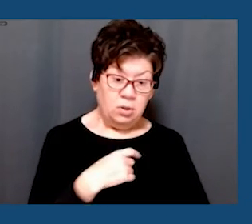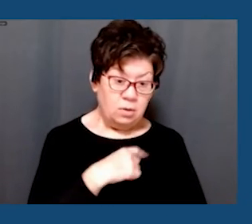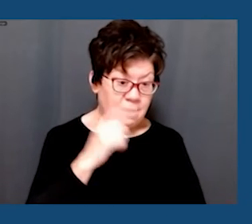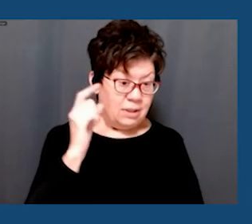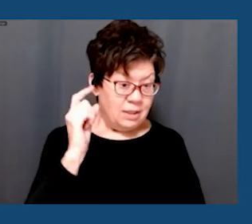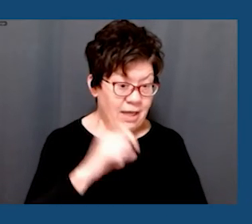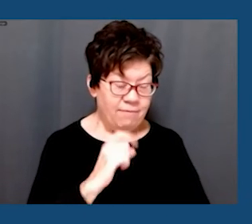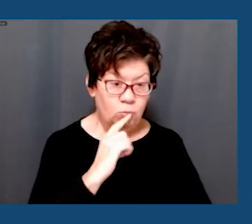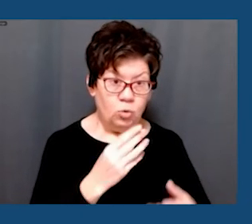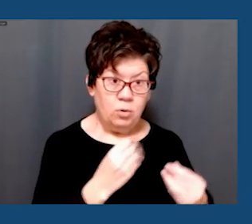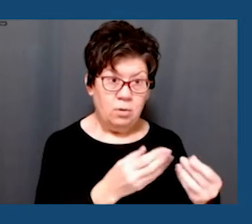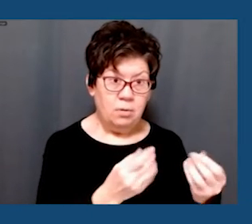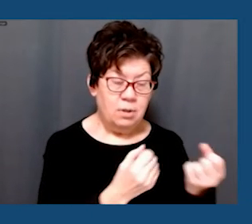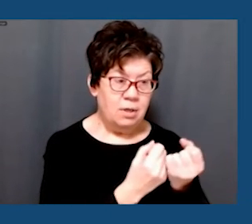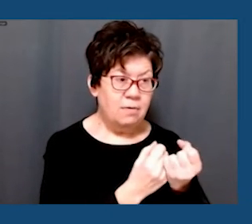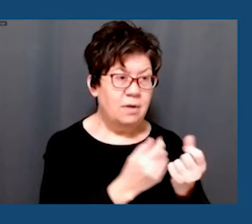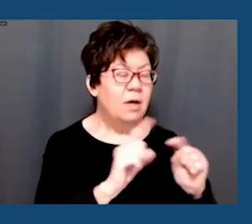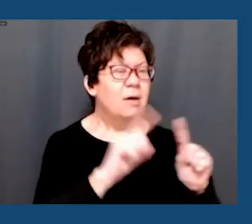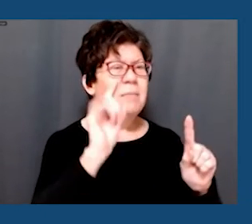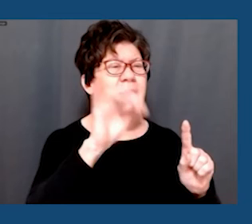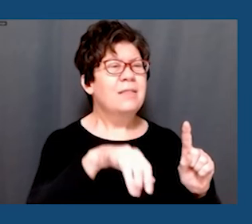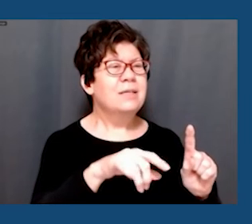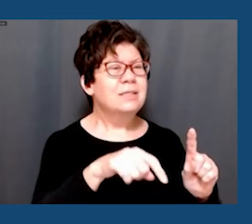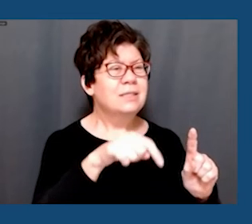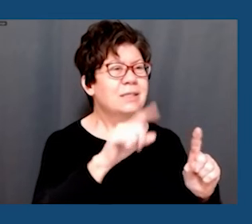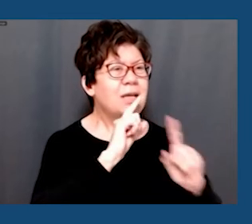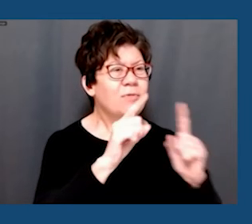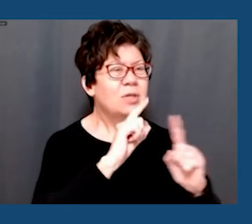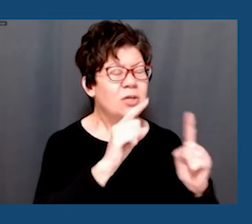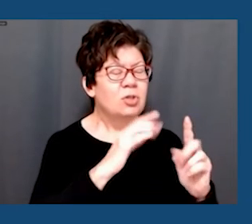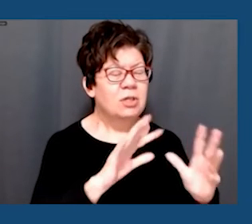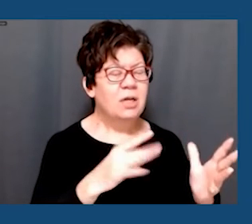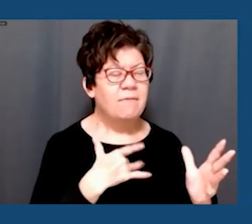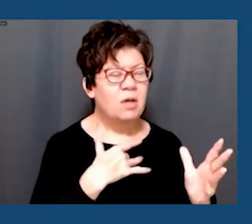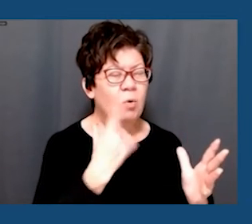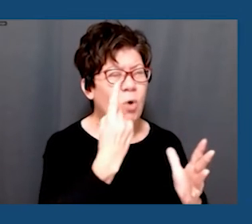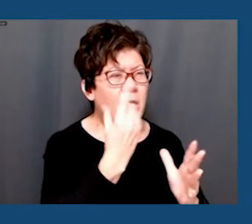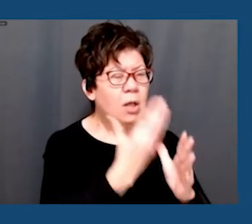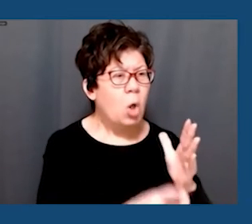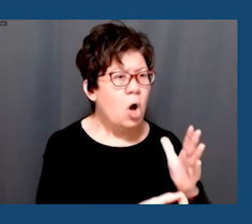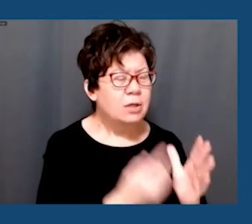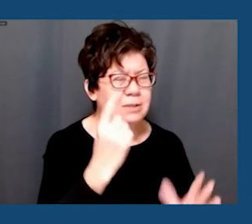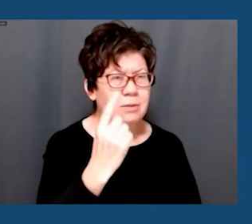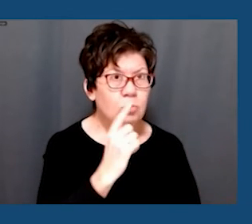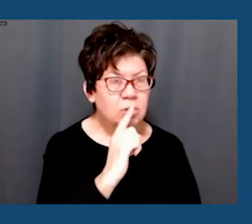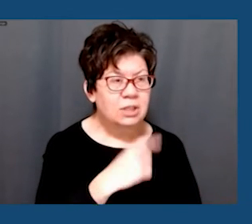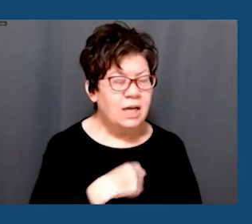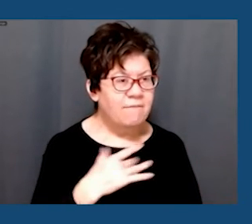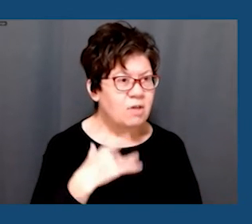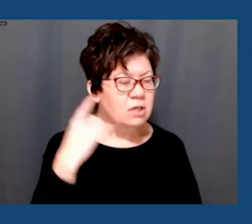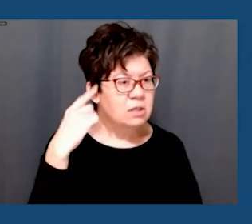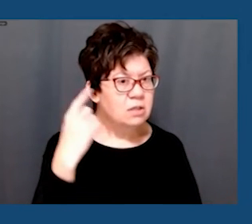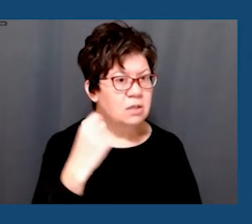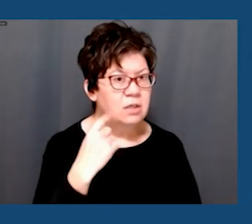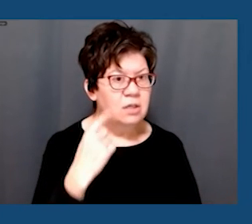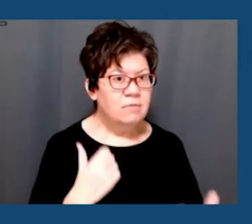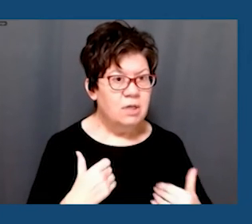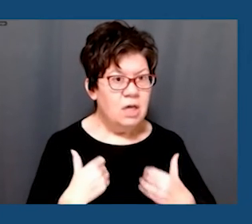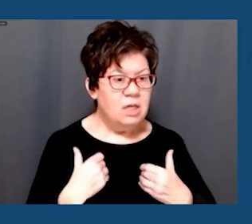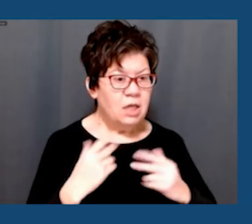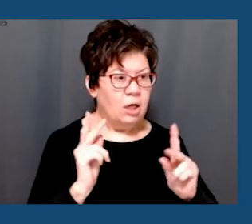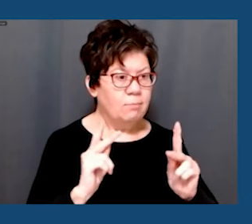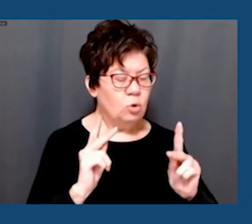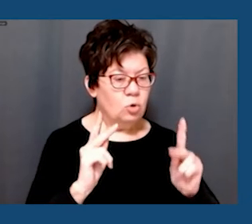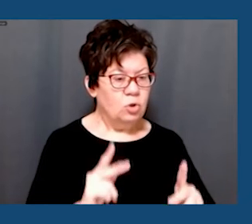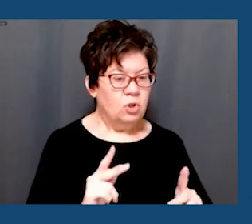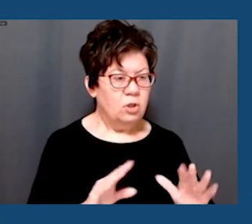what's lost in all this conversation, which is so maddening to me, as someone who is a young person just arriving in Washington